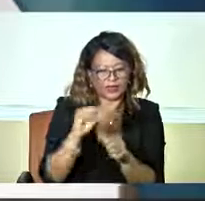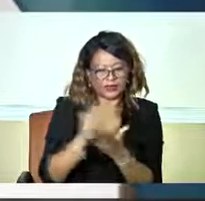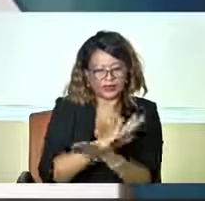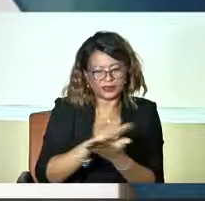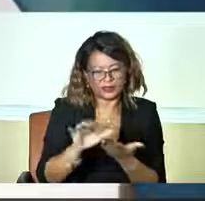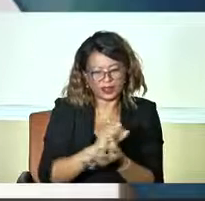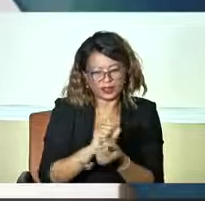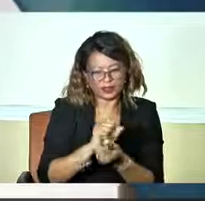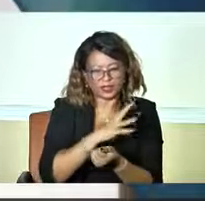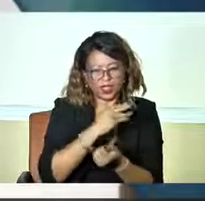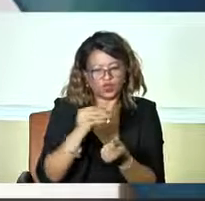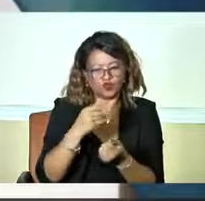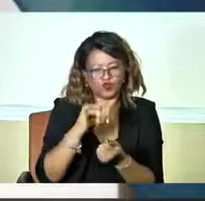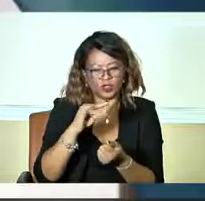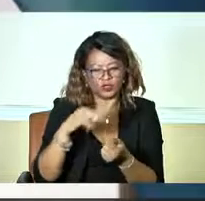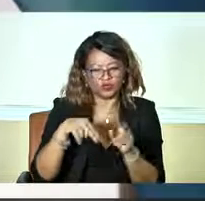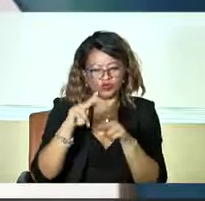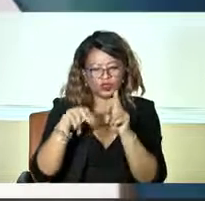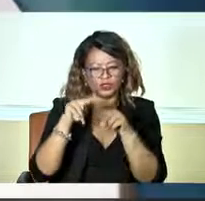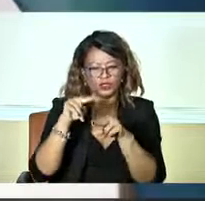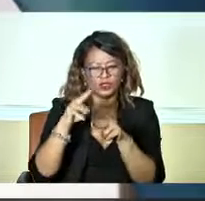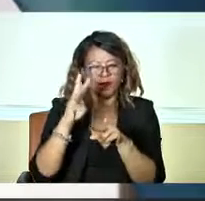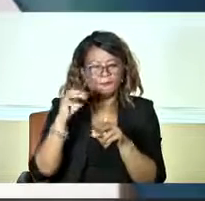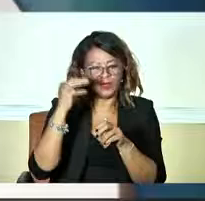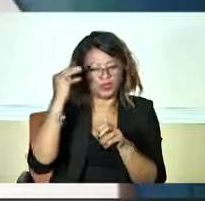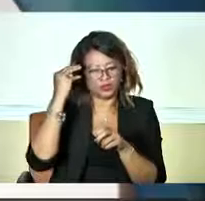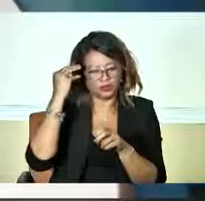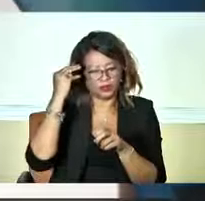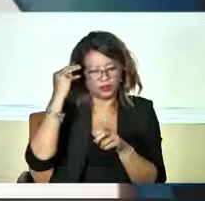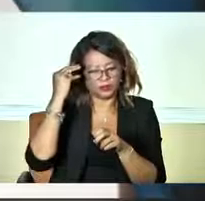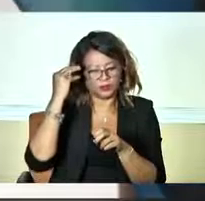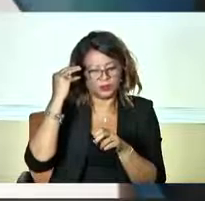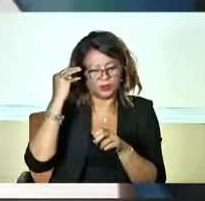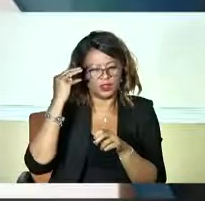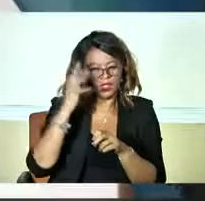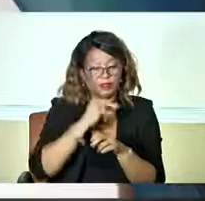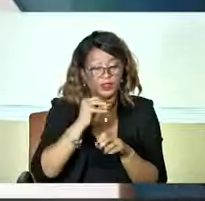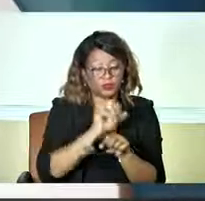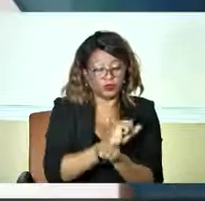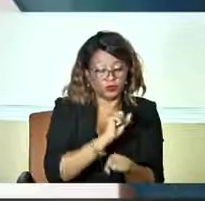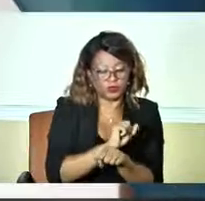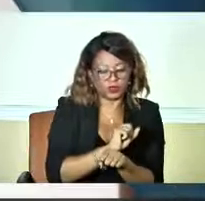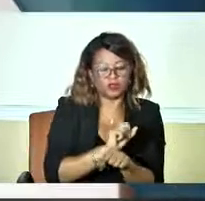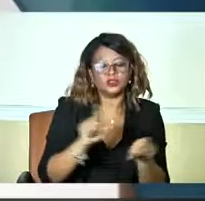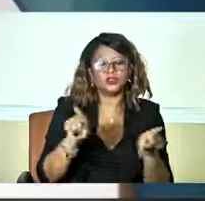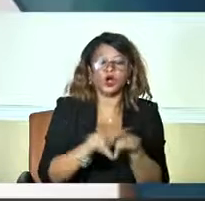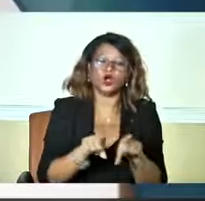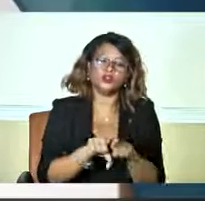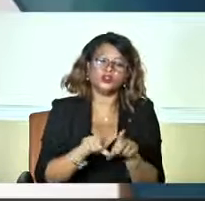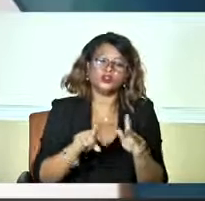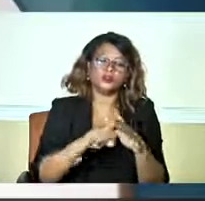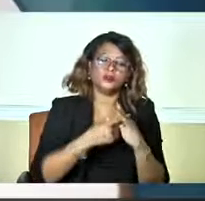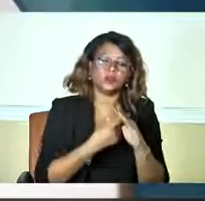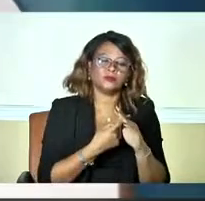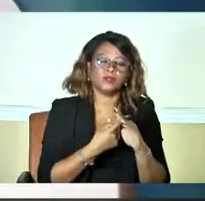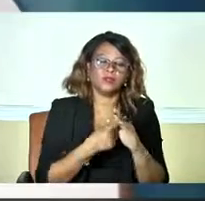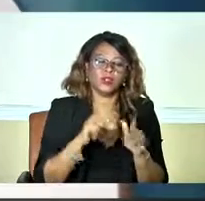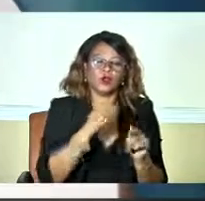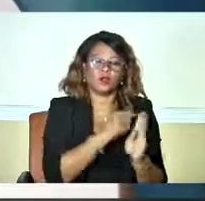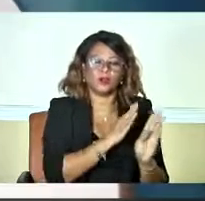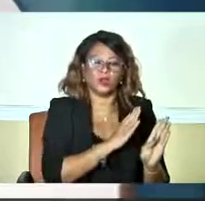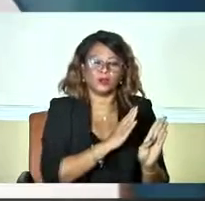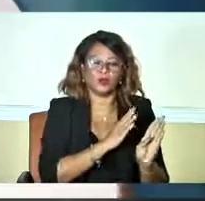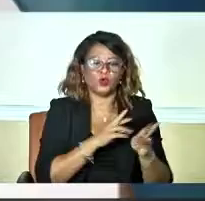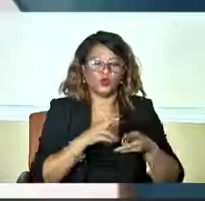Disaster and Reconstruction Ministry. The Ministry of Works has also embarked upon the Grand